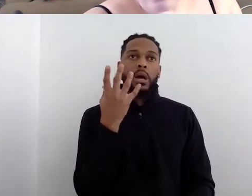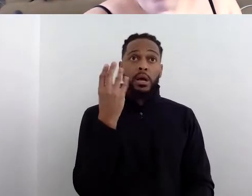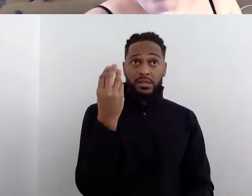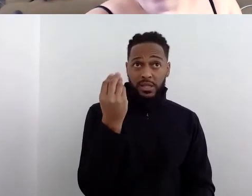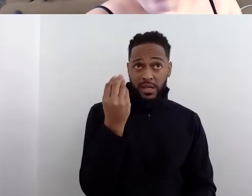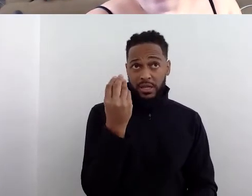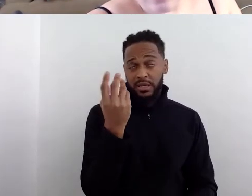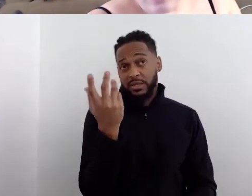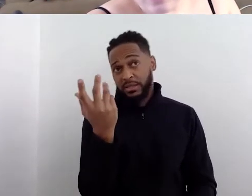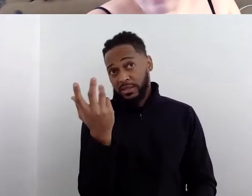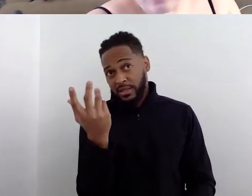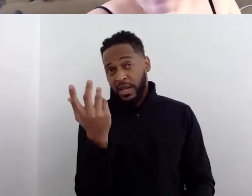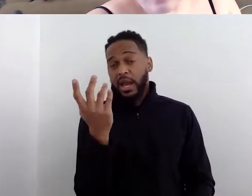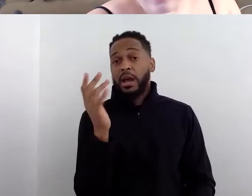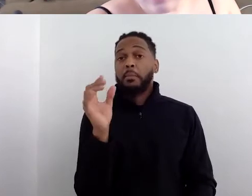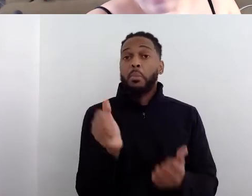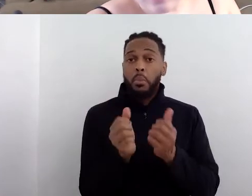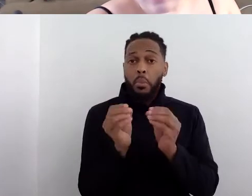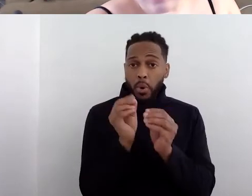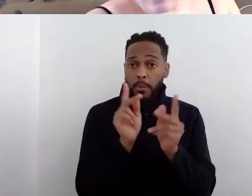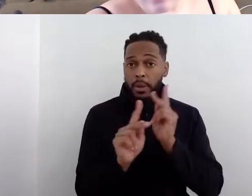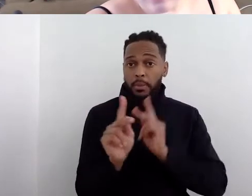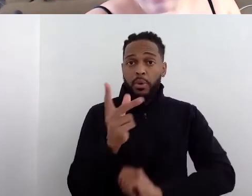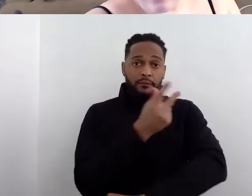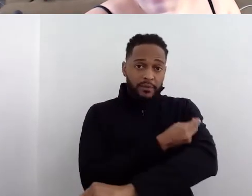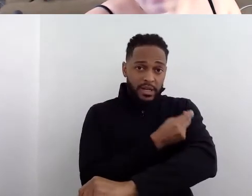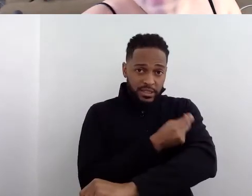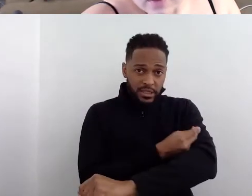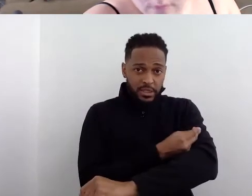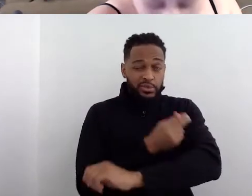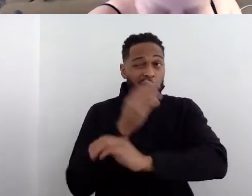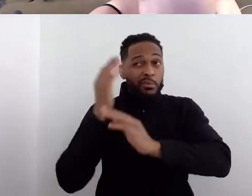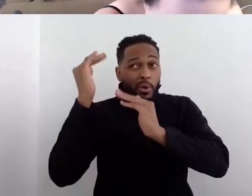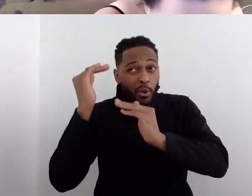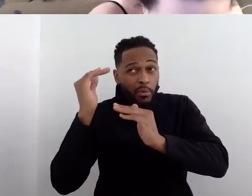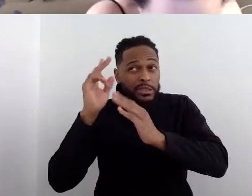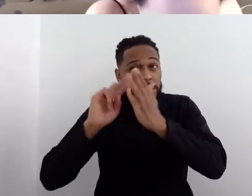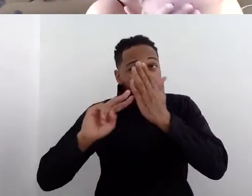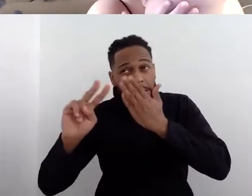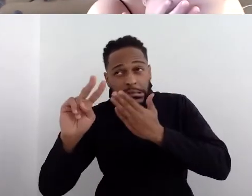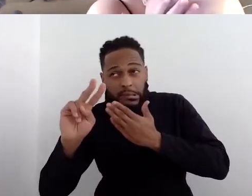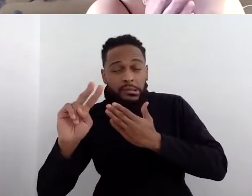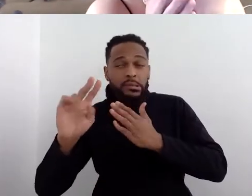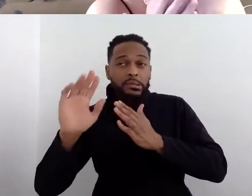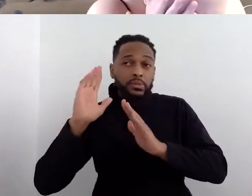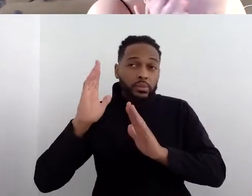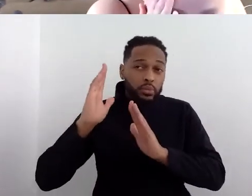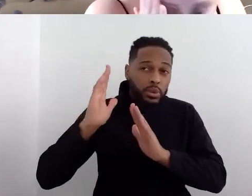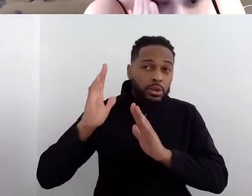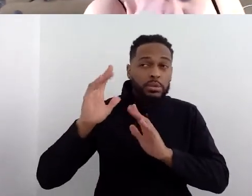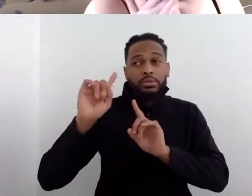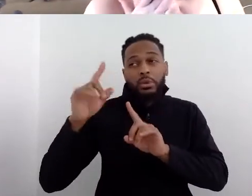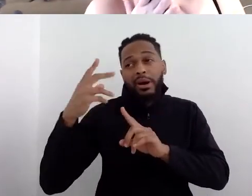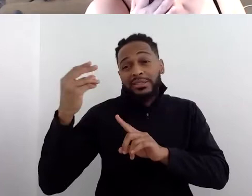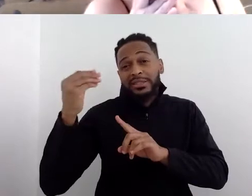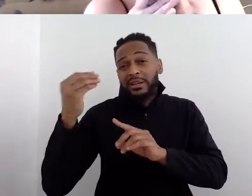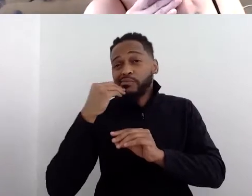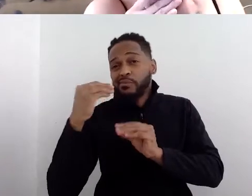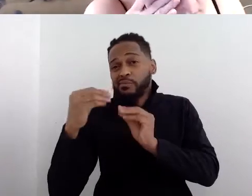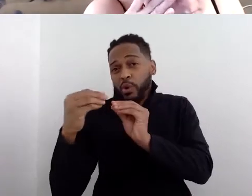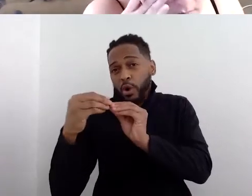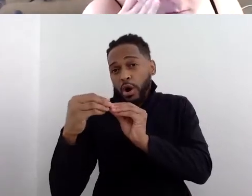be able to get outside and places will open up more. And I'm thankful to all the groups that have put up online